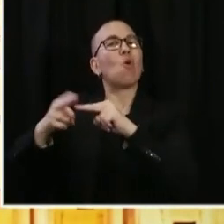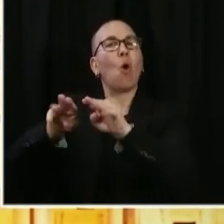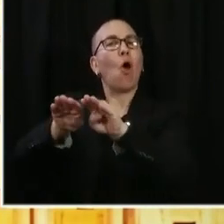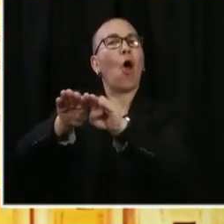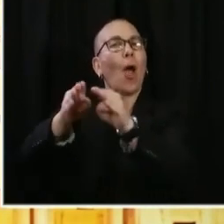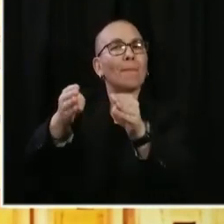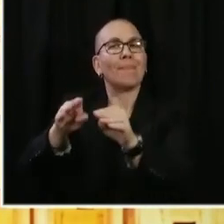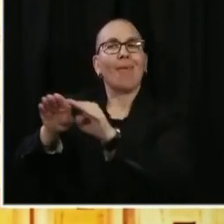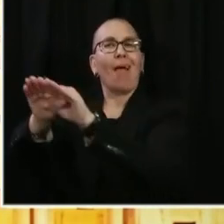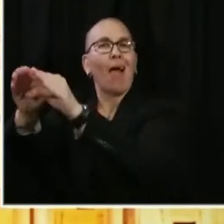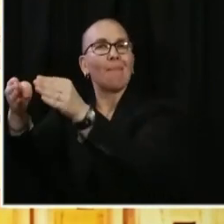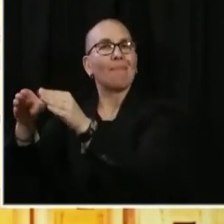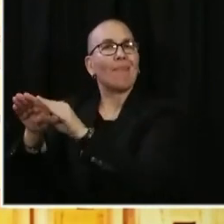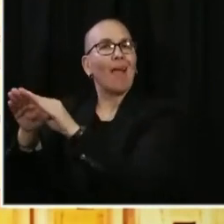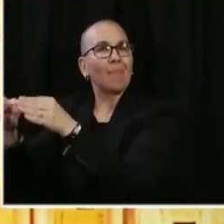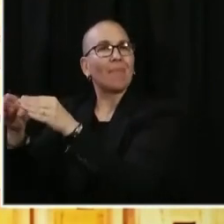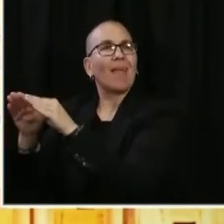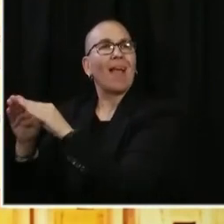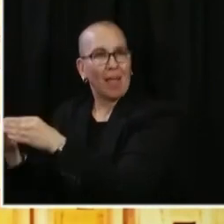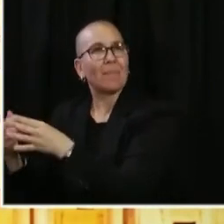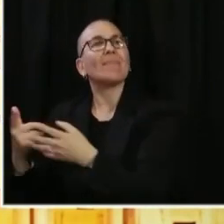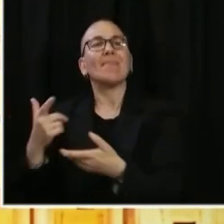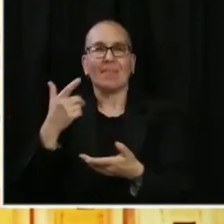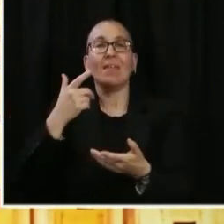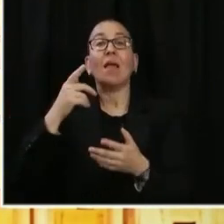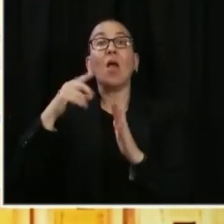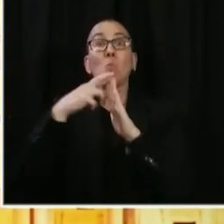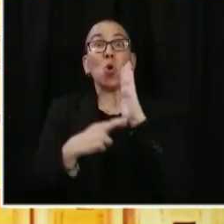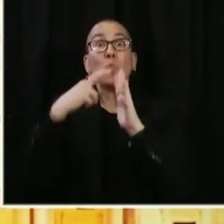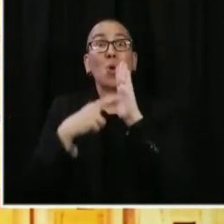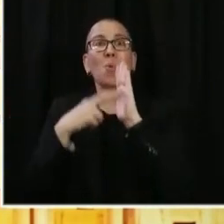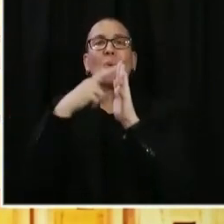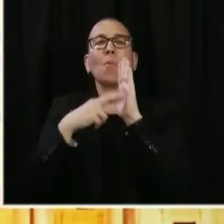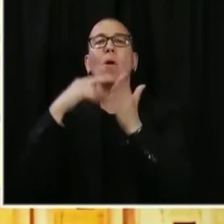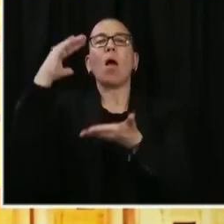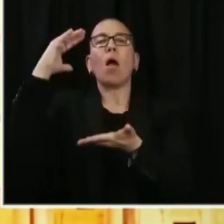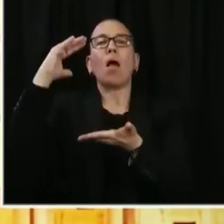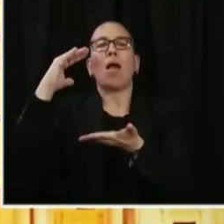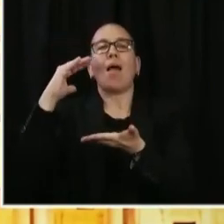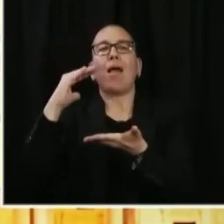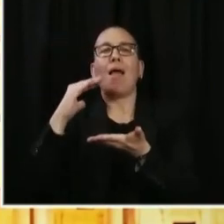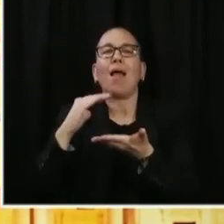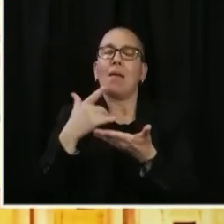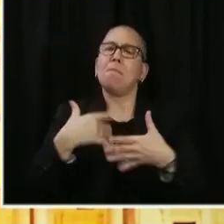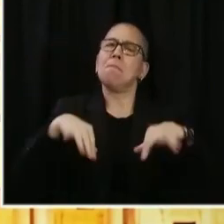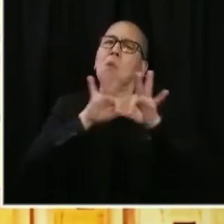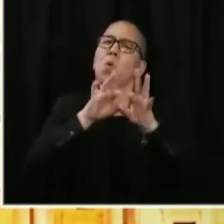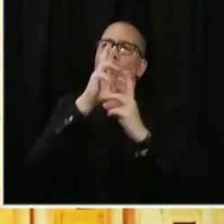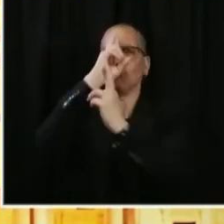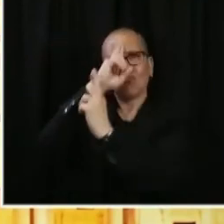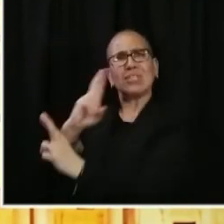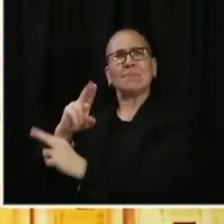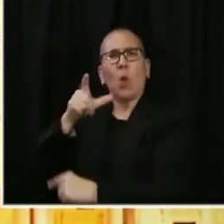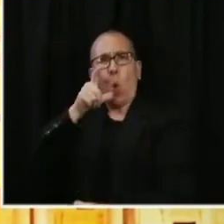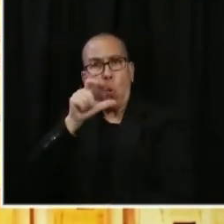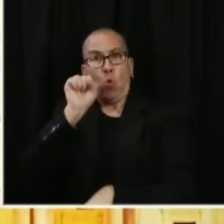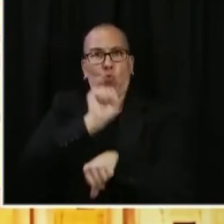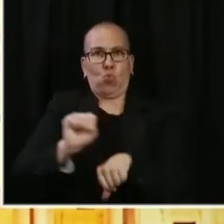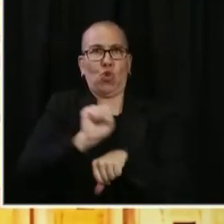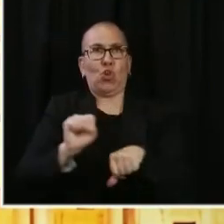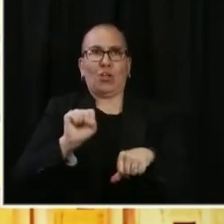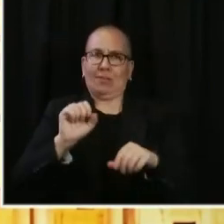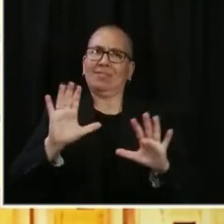ease restrictions, we must protect the safety of those returning to work. Our state's healthcare workers, emergency responders, and